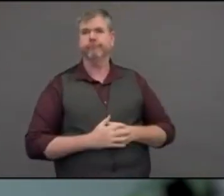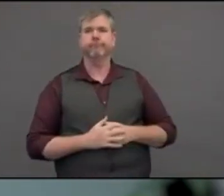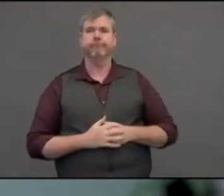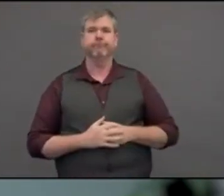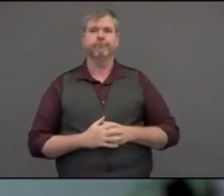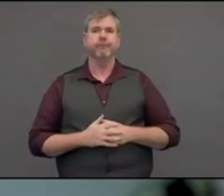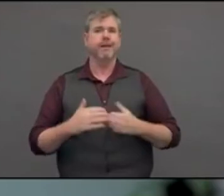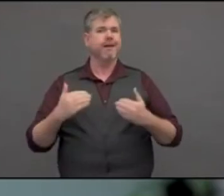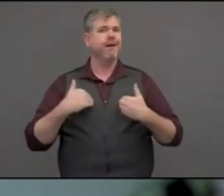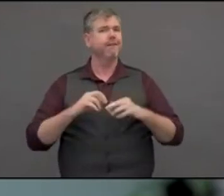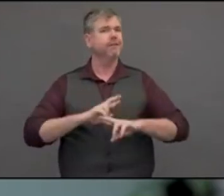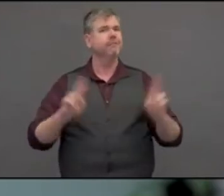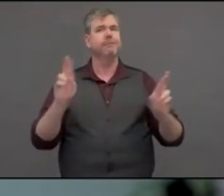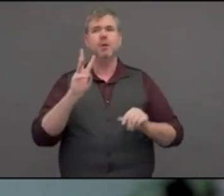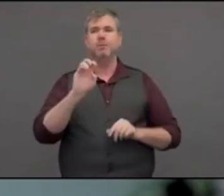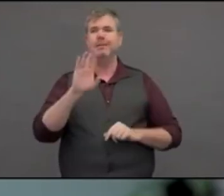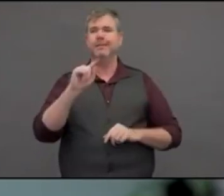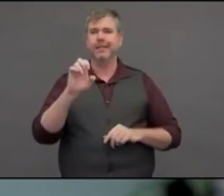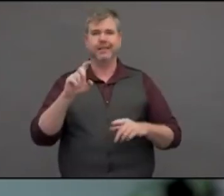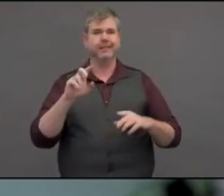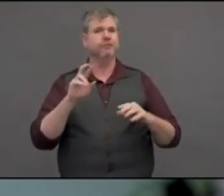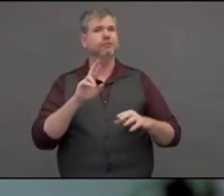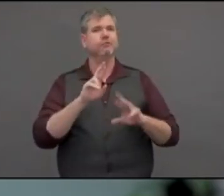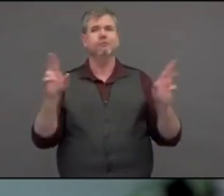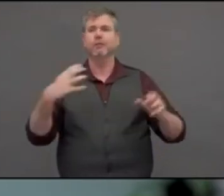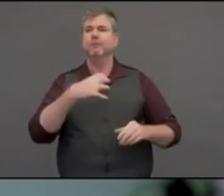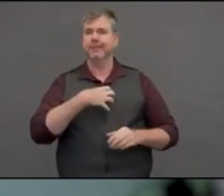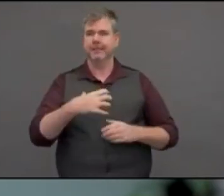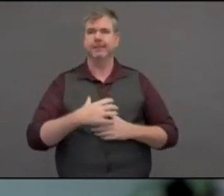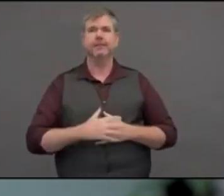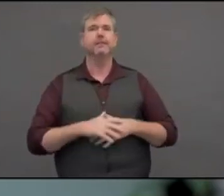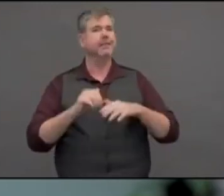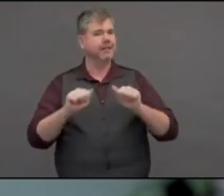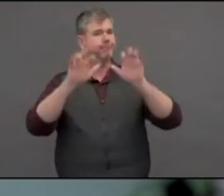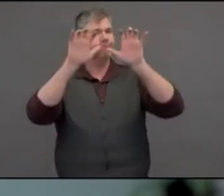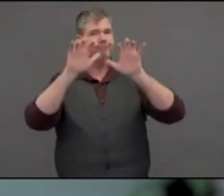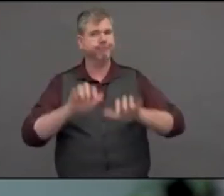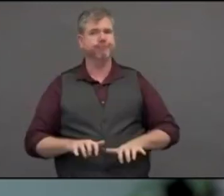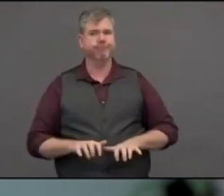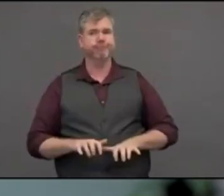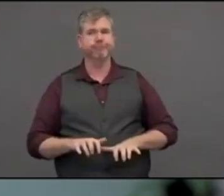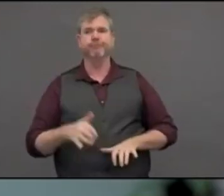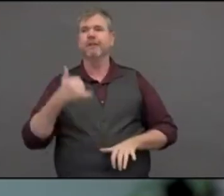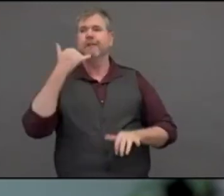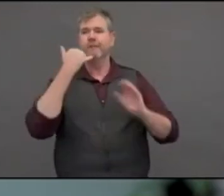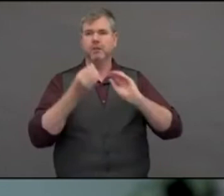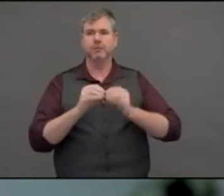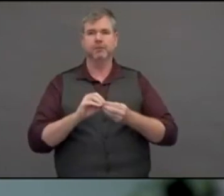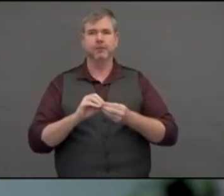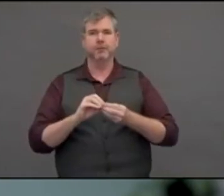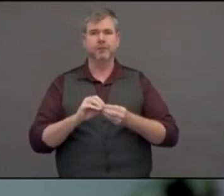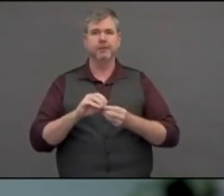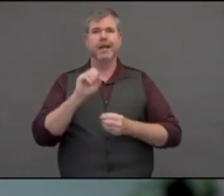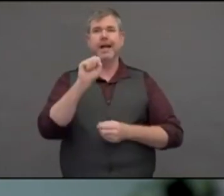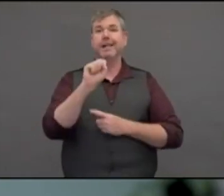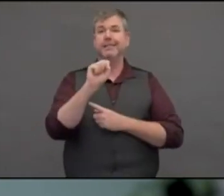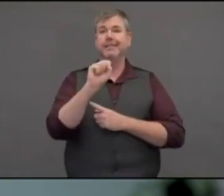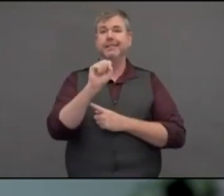dedicated complaint portal and a phone number. I think those are being displayed on the screen, but the website is